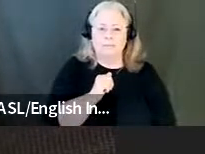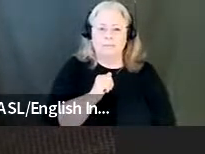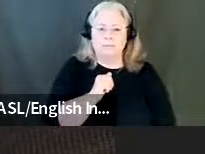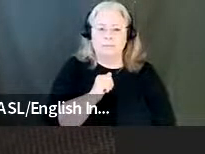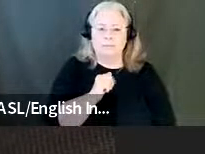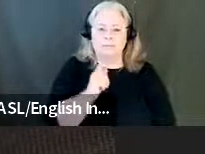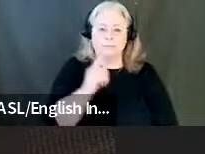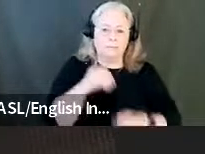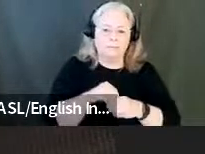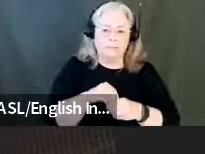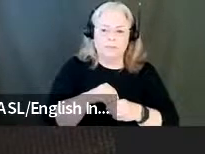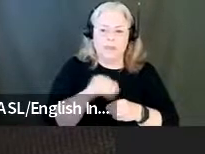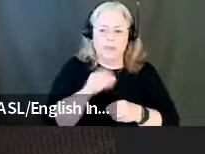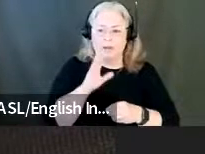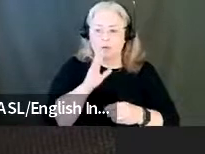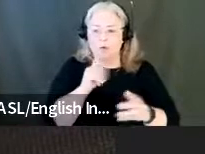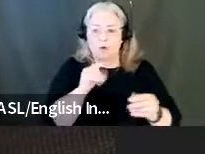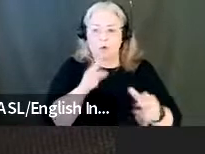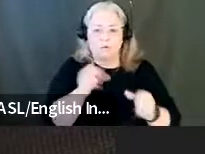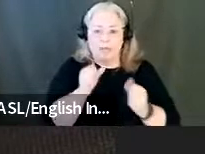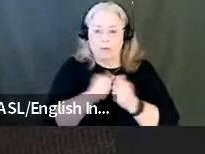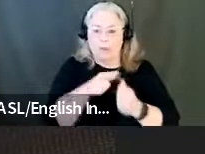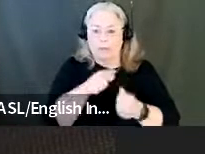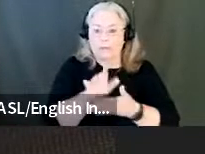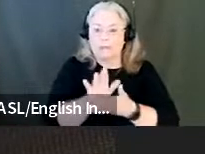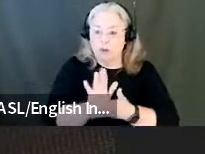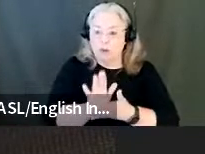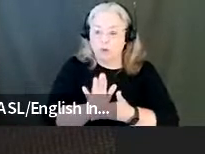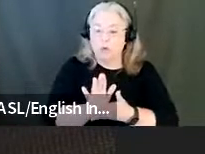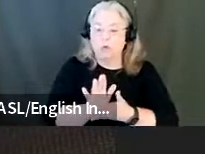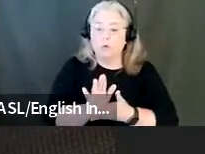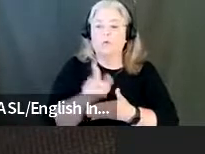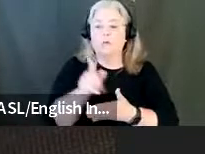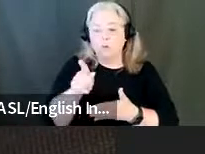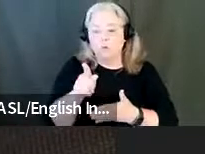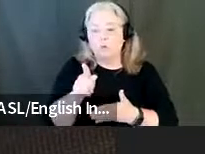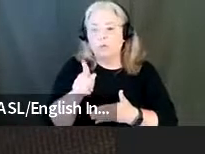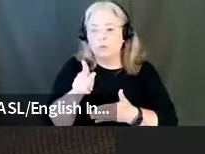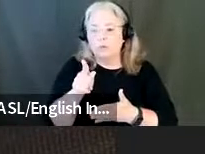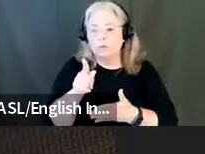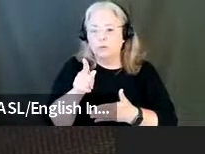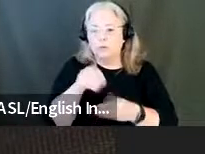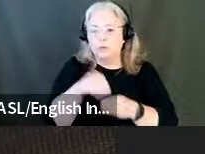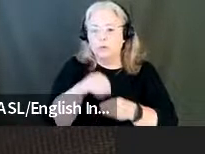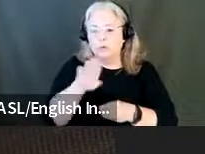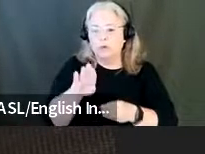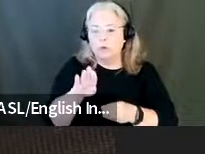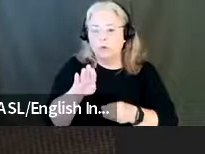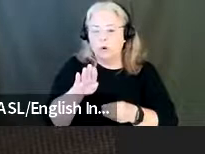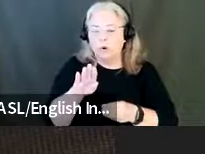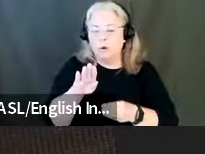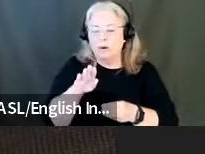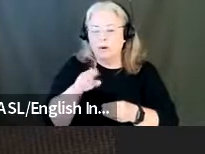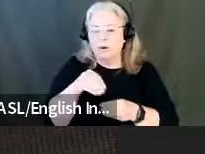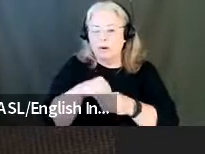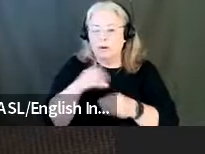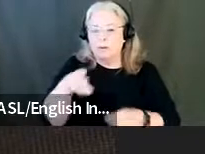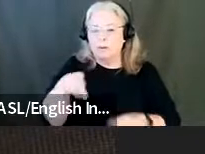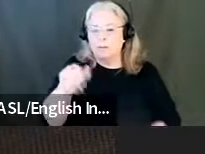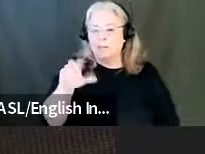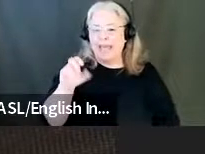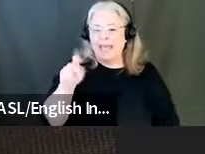So in case I went too fast with this video, you all have this little sheet here that will take you